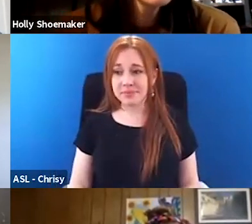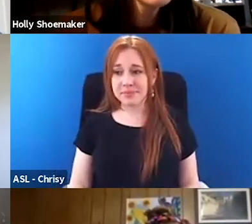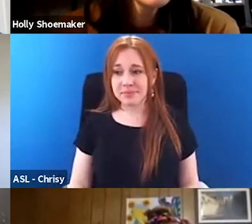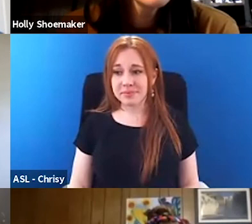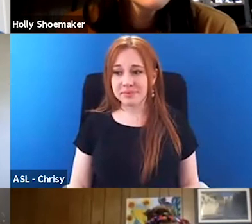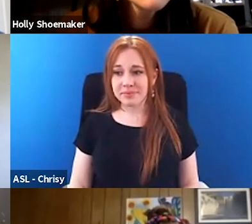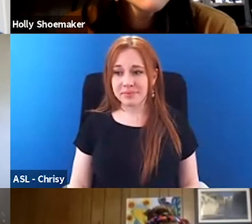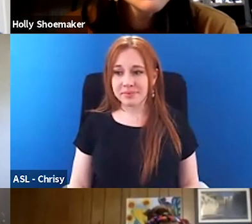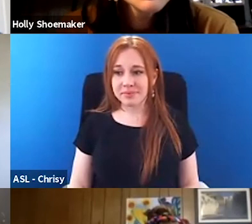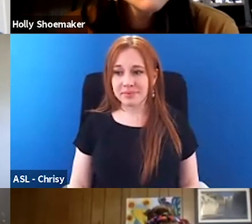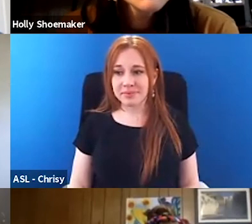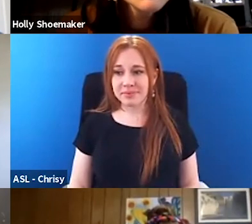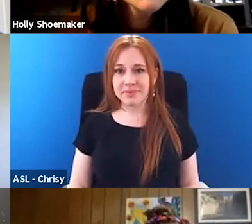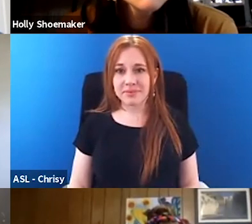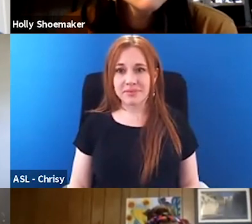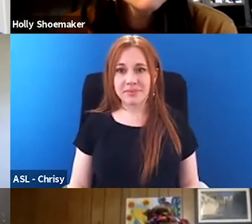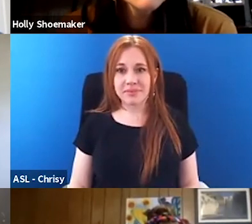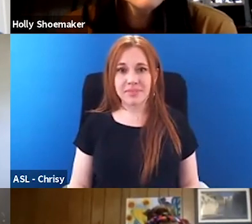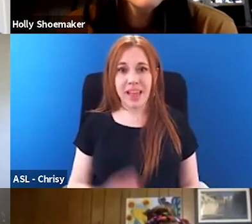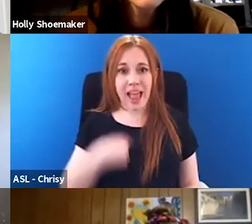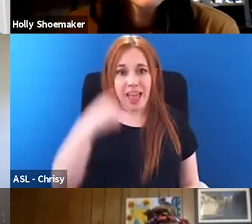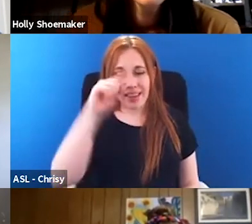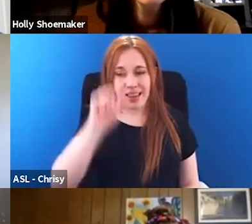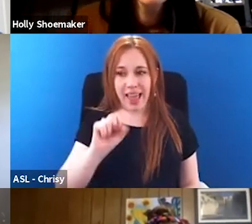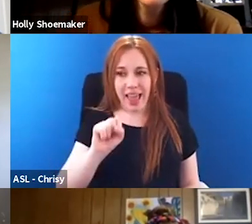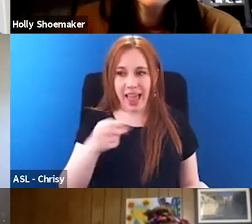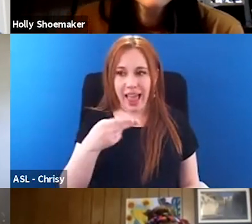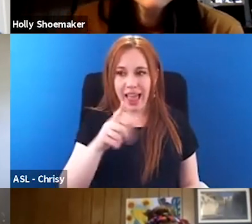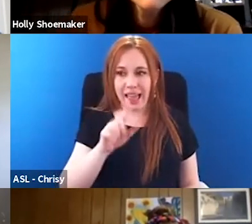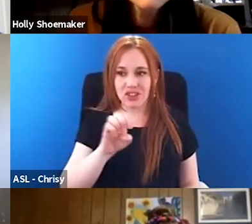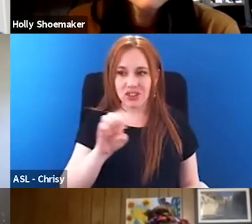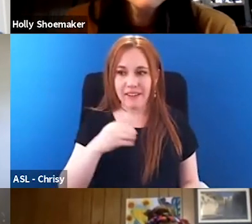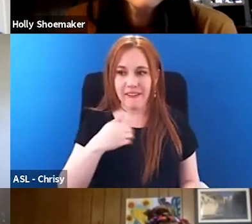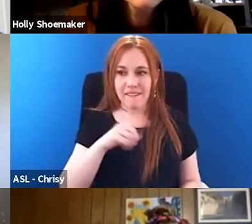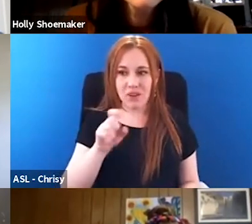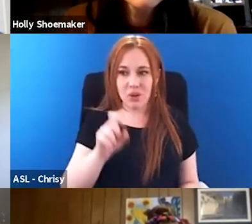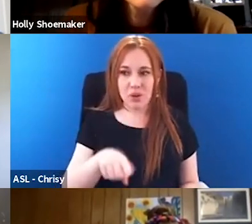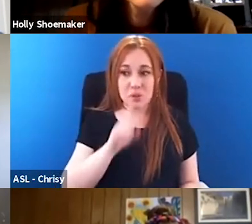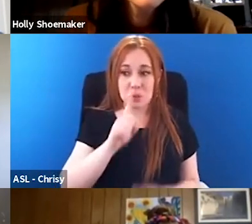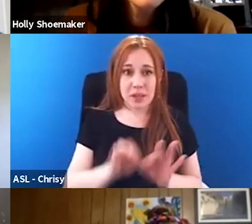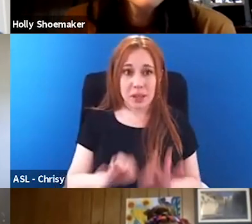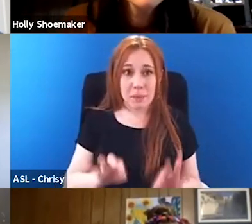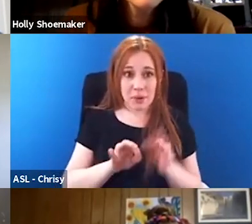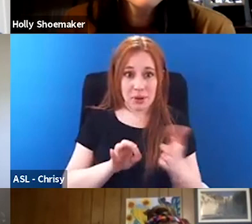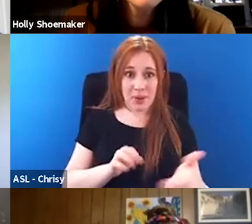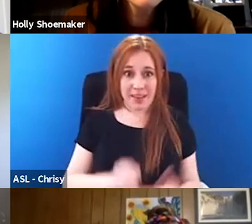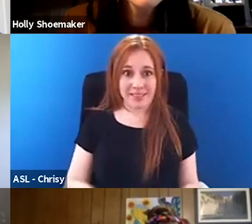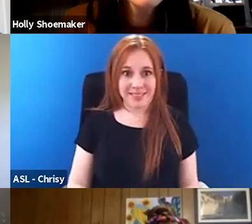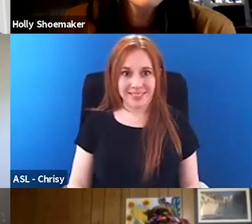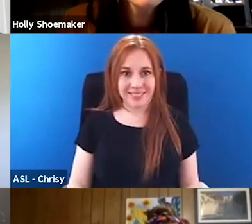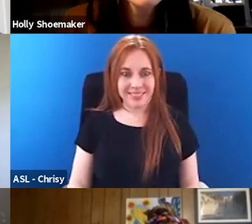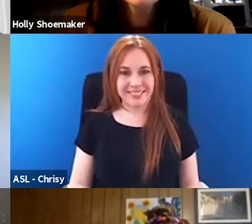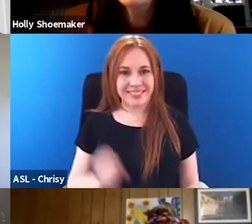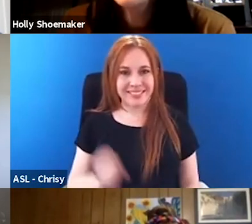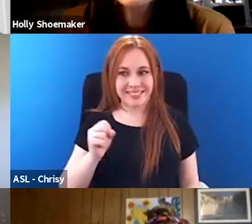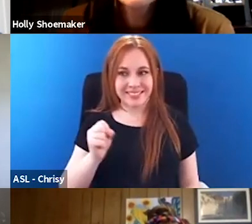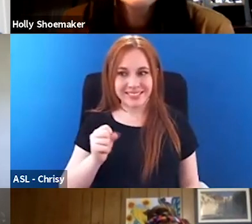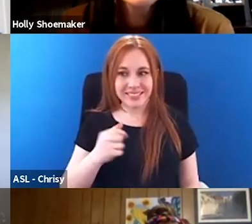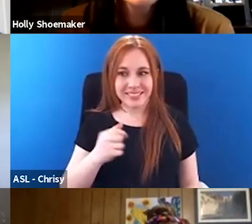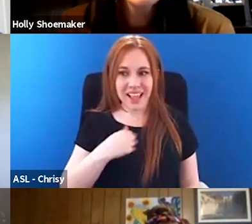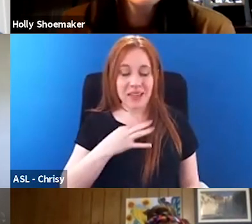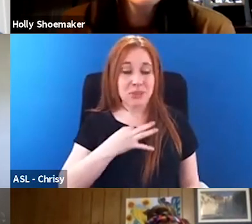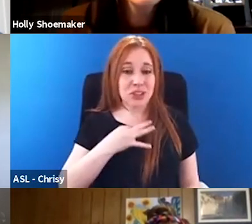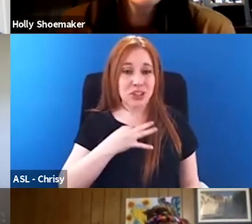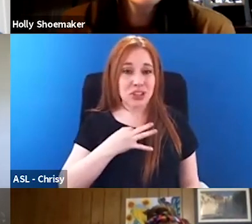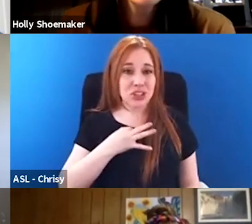Awesome. Well, I think Ashley had a question, and I think it's really important. So you want to go ahead and ask it? Yeah. So I was just